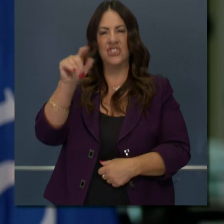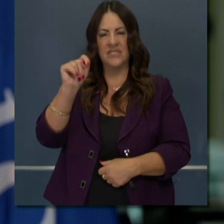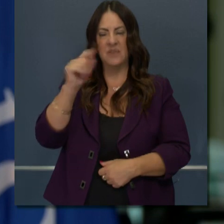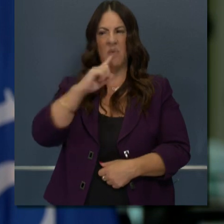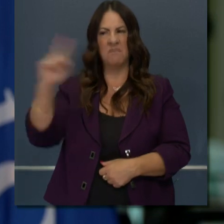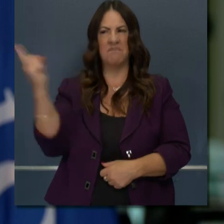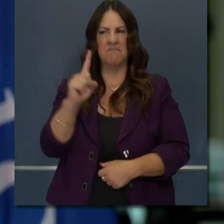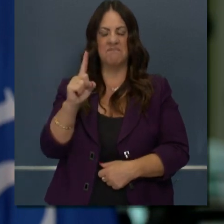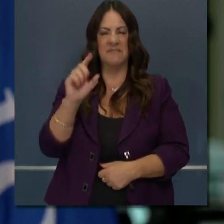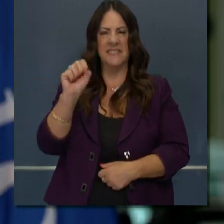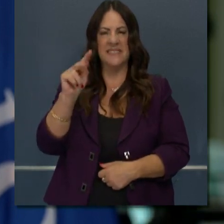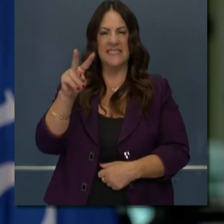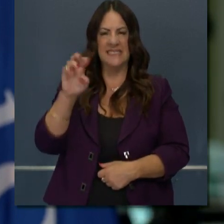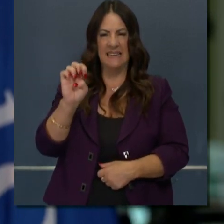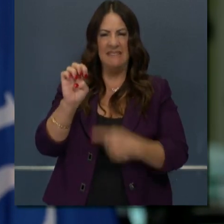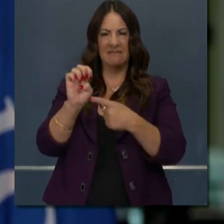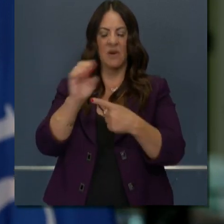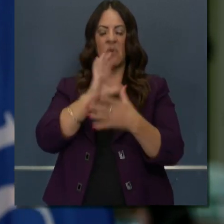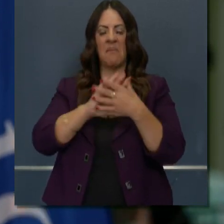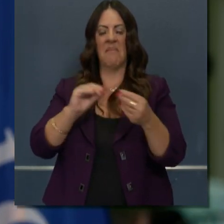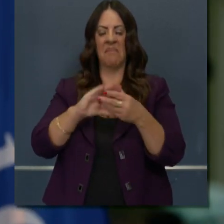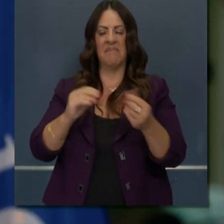remarks. Steve?